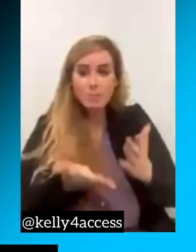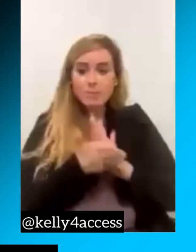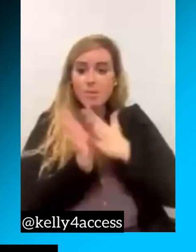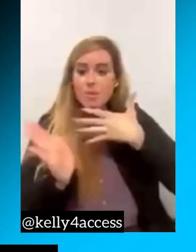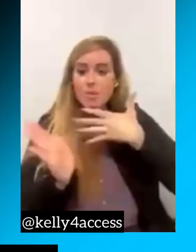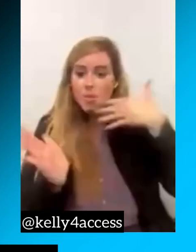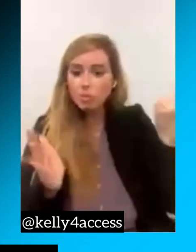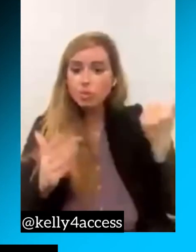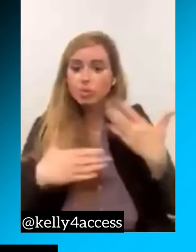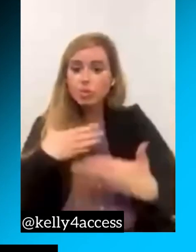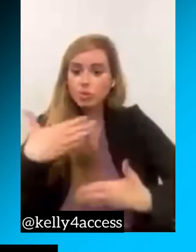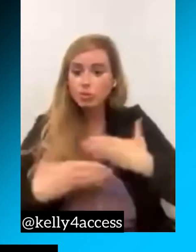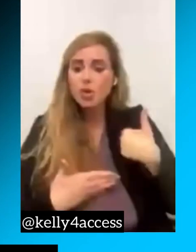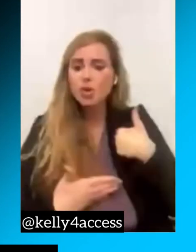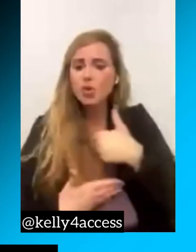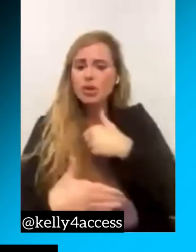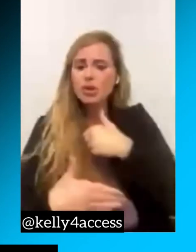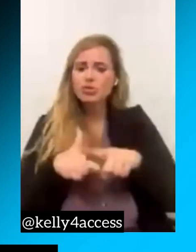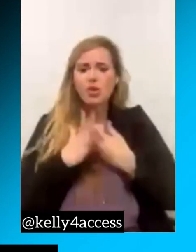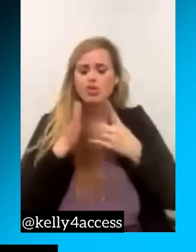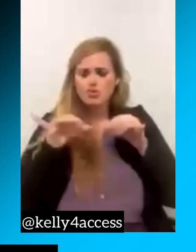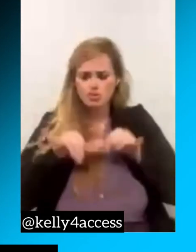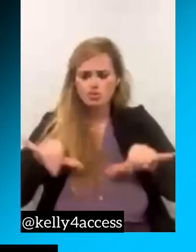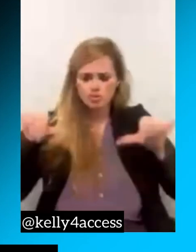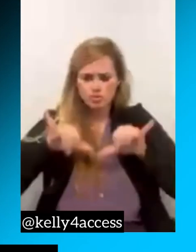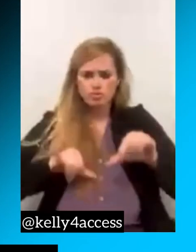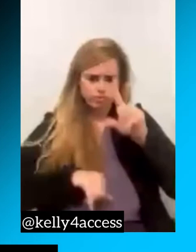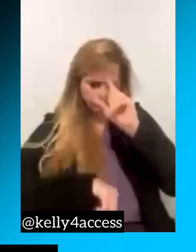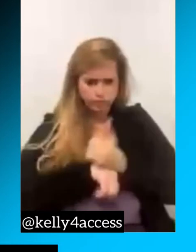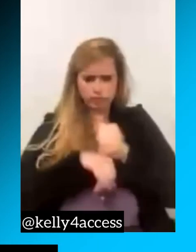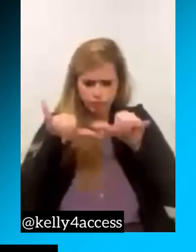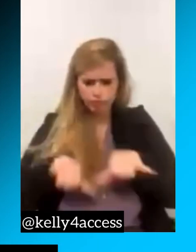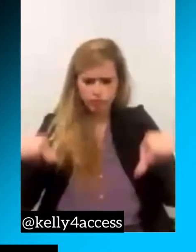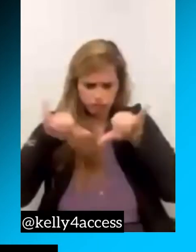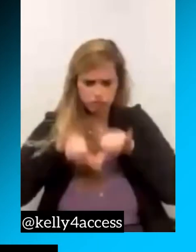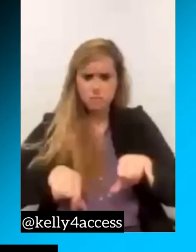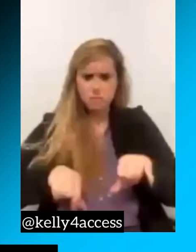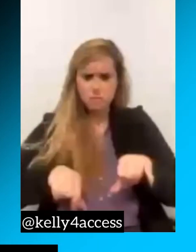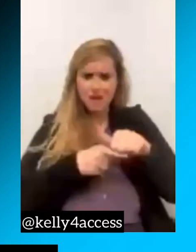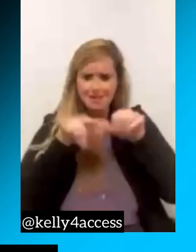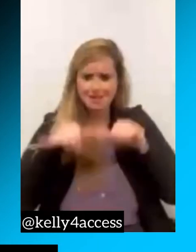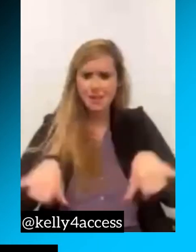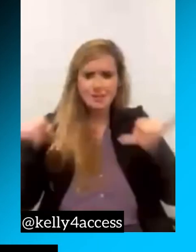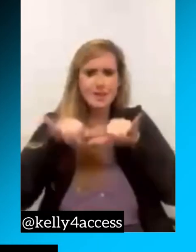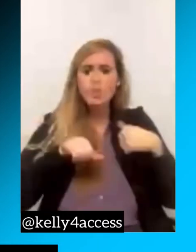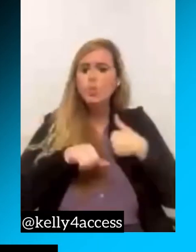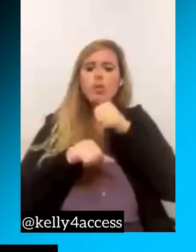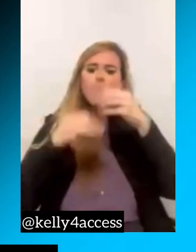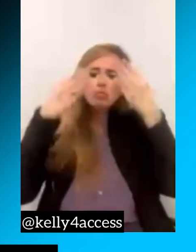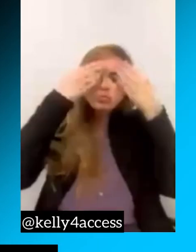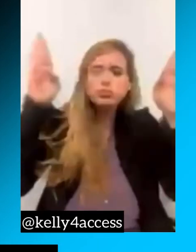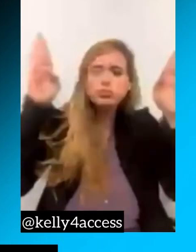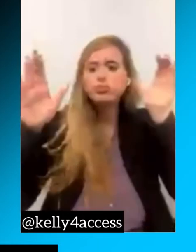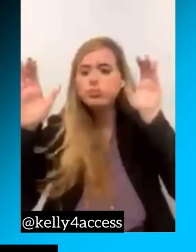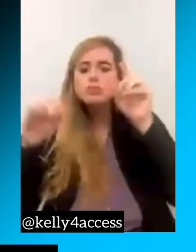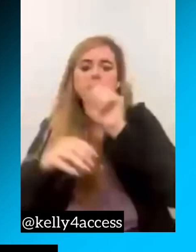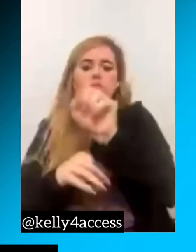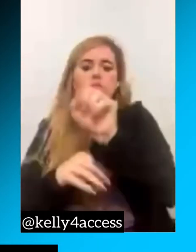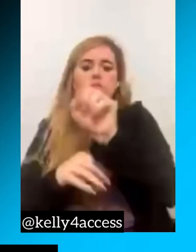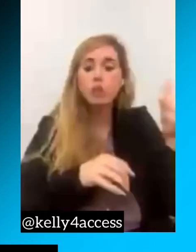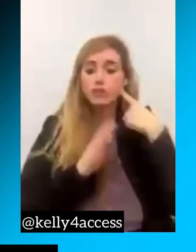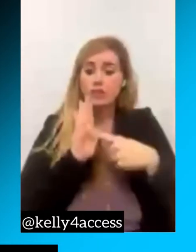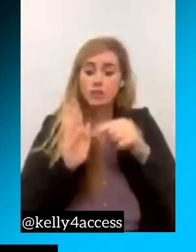we kind of get stuck in our ways of practicing. And so sometimes things like this update, APA guidelines